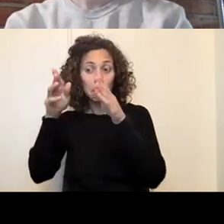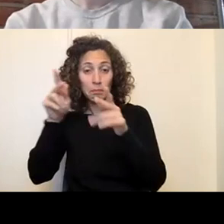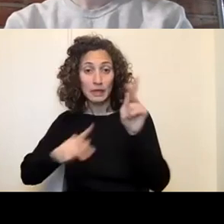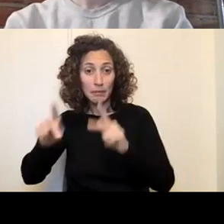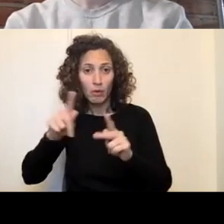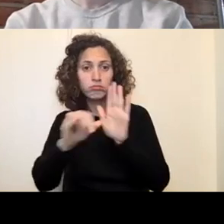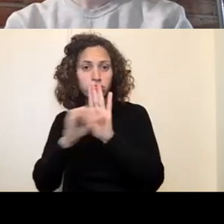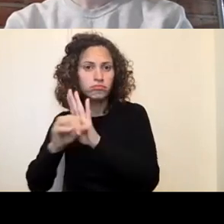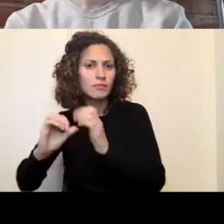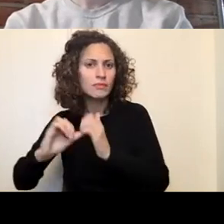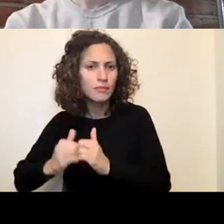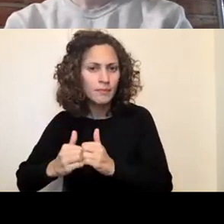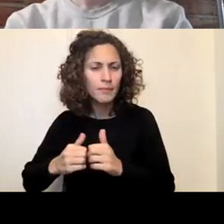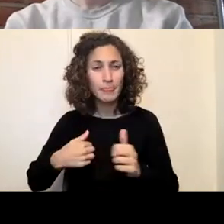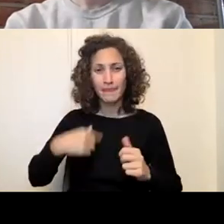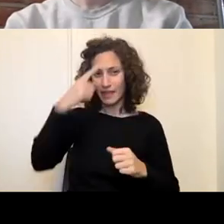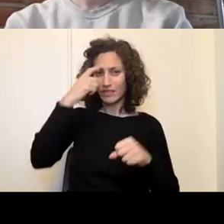this statistic is